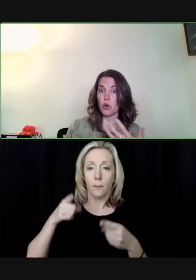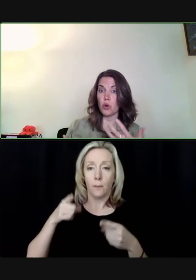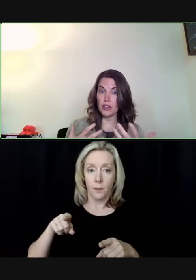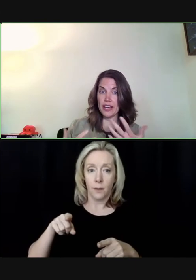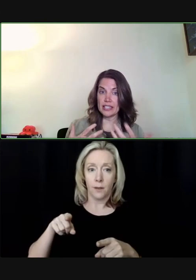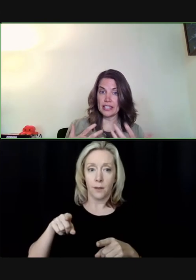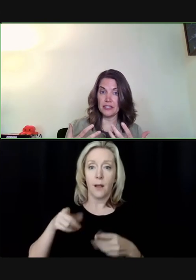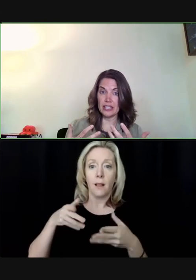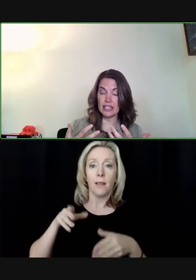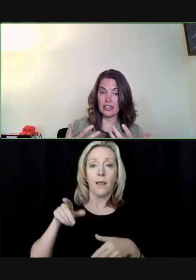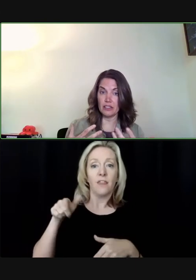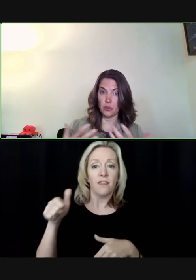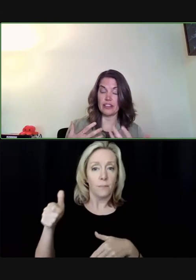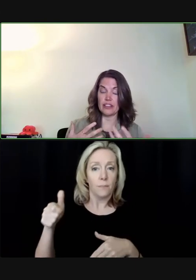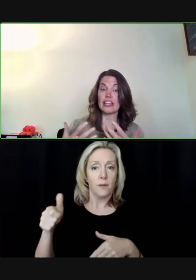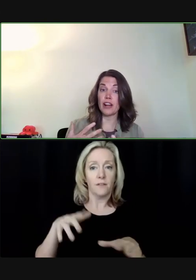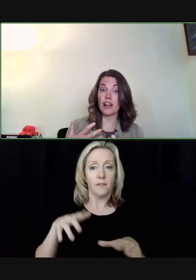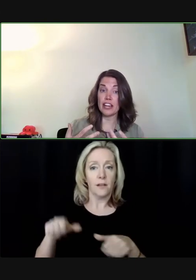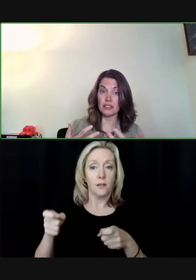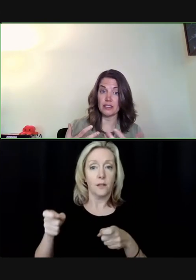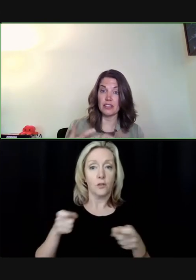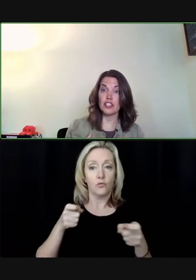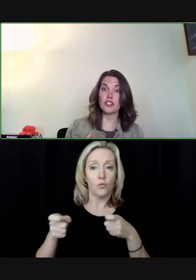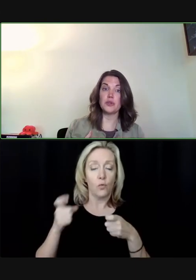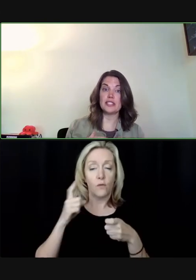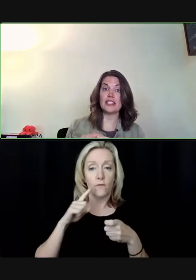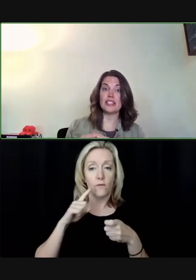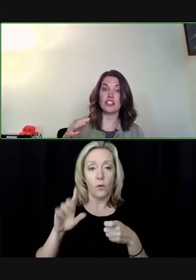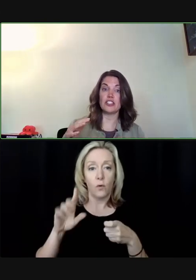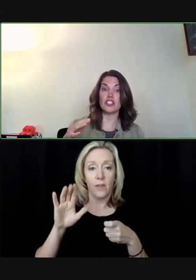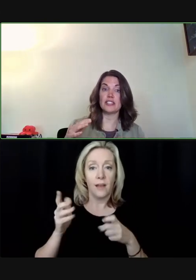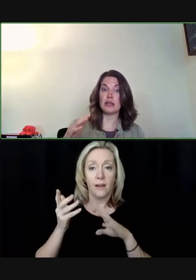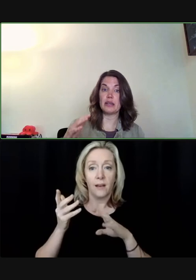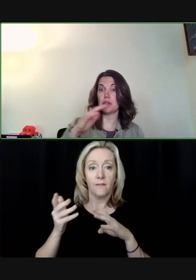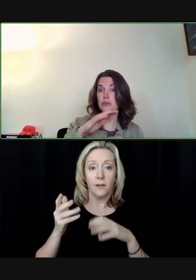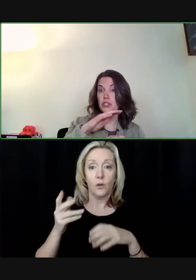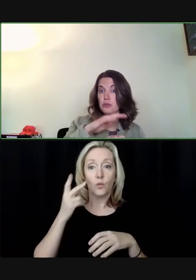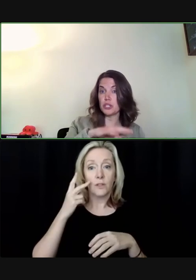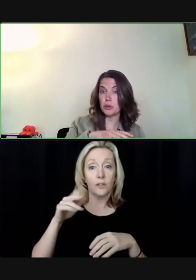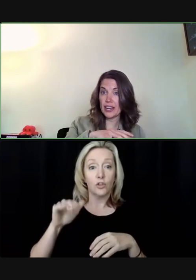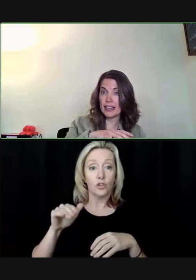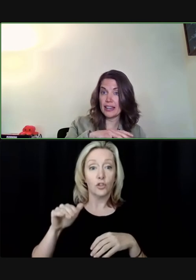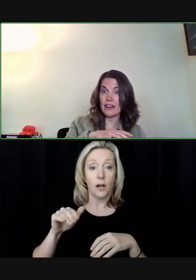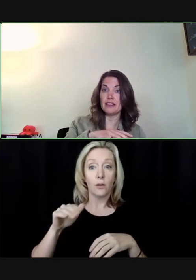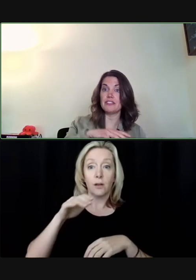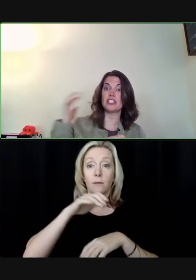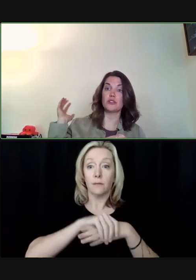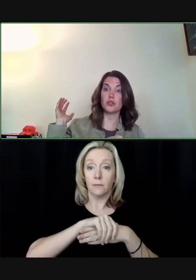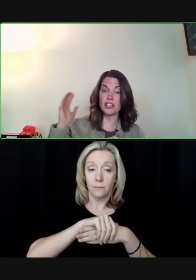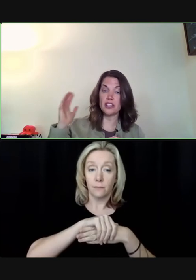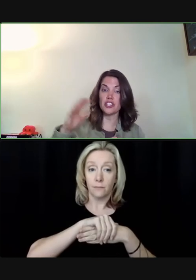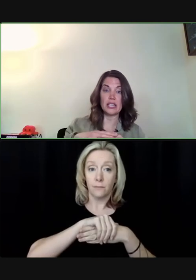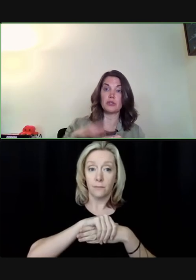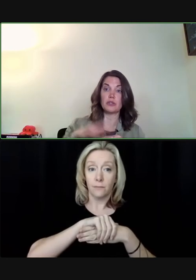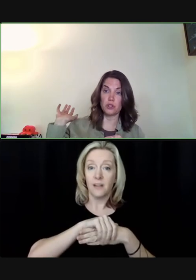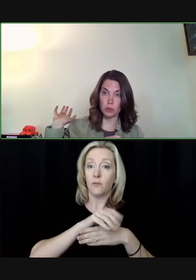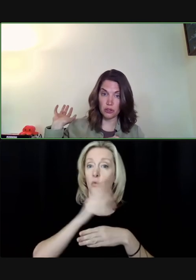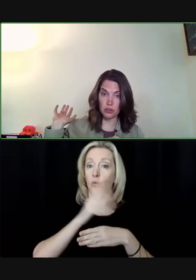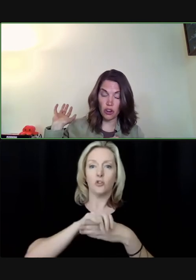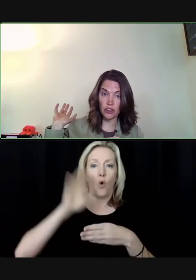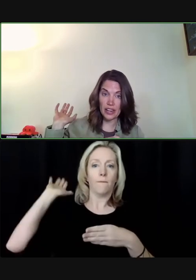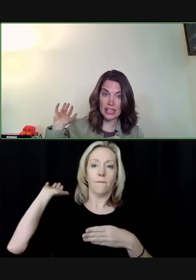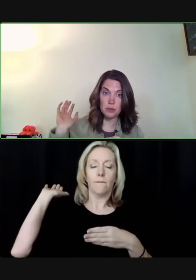to control the activity or the interaction. So you can see that the child's able to, she puts her hand out, and if it's still too much, she's